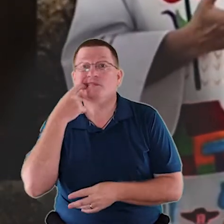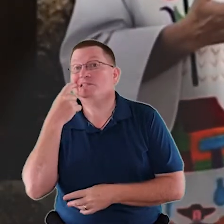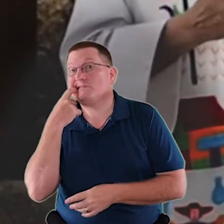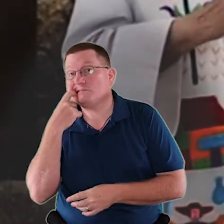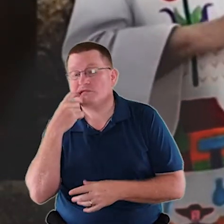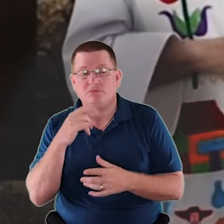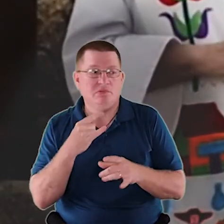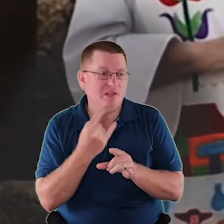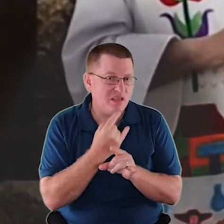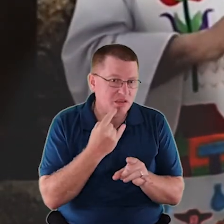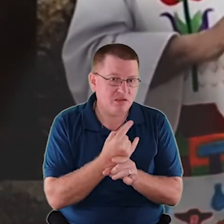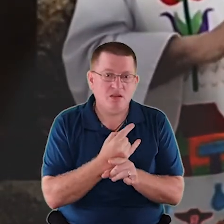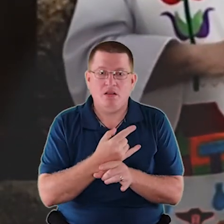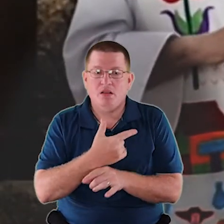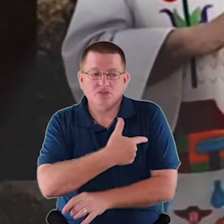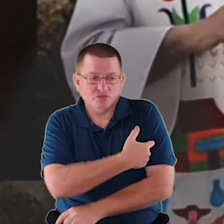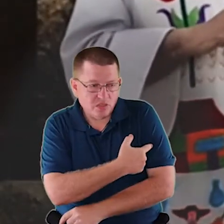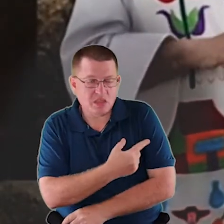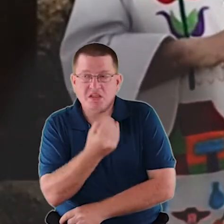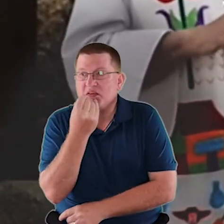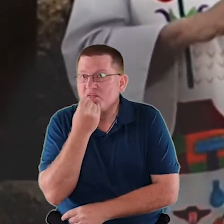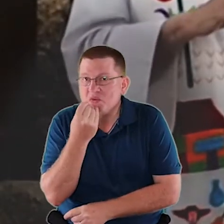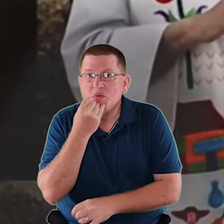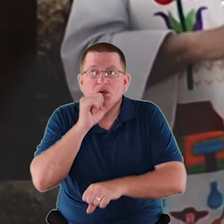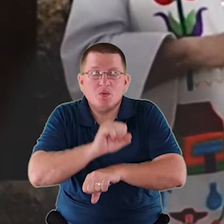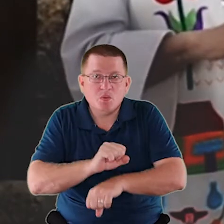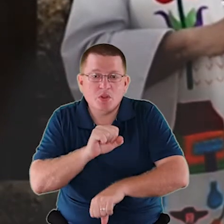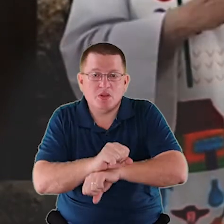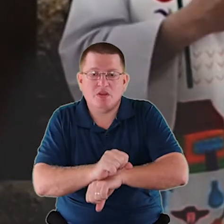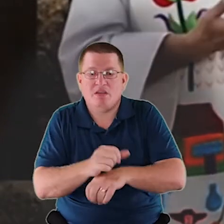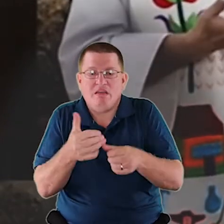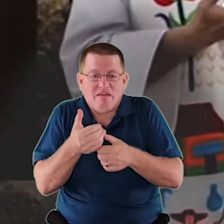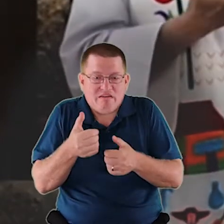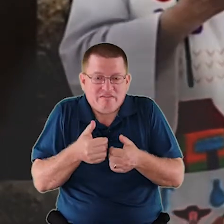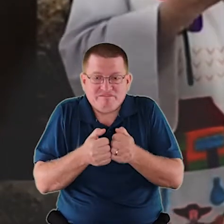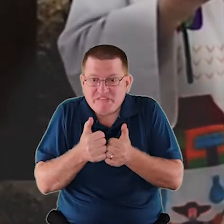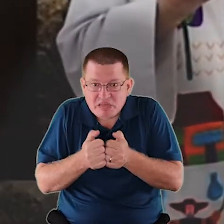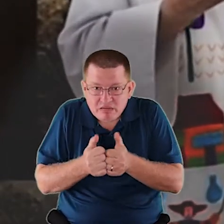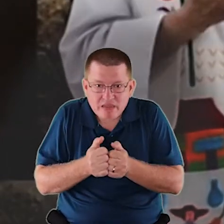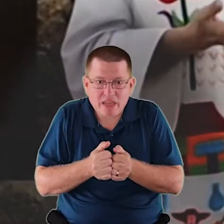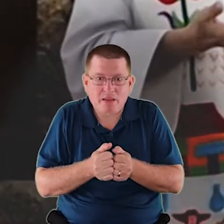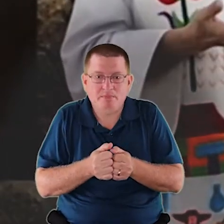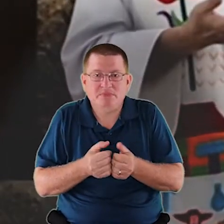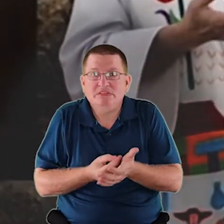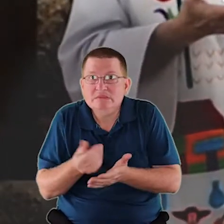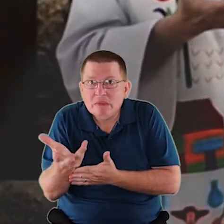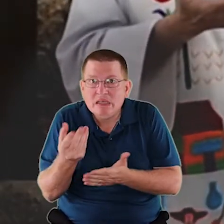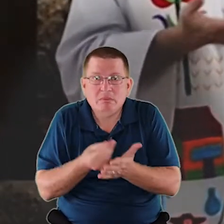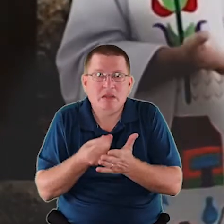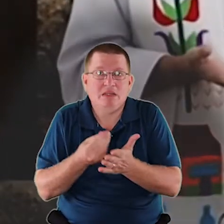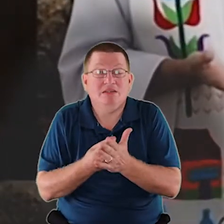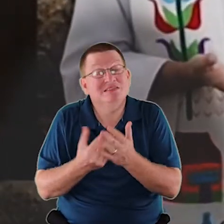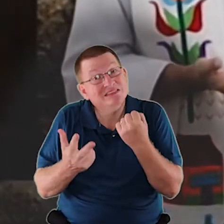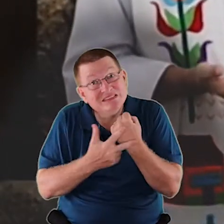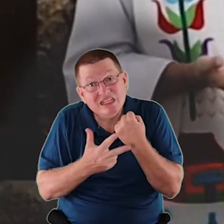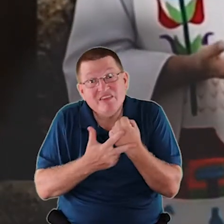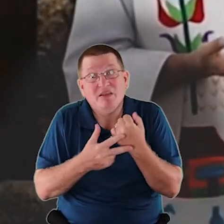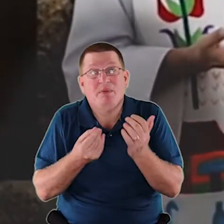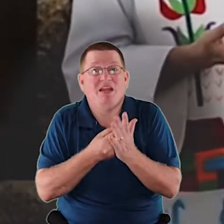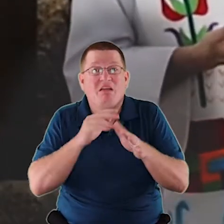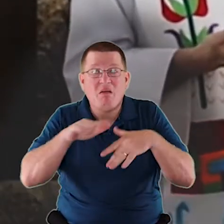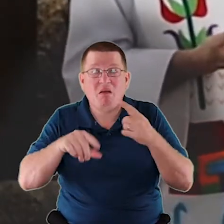Addictions to alcohol and drugs, to food, to work, to video games, to spending money, to saving